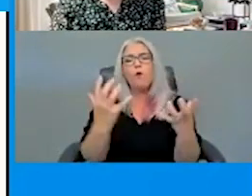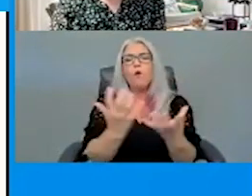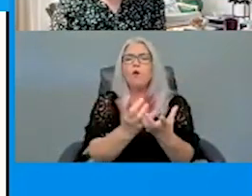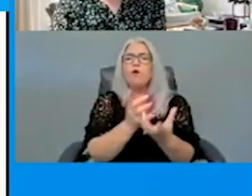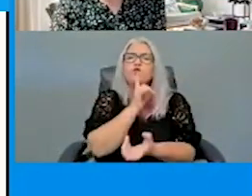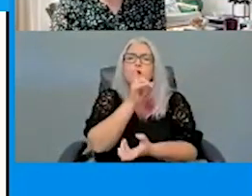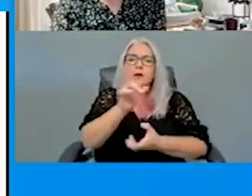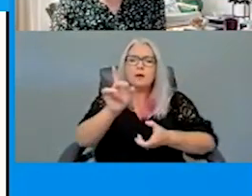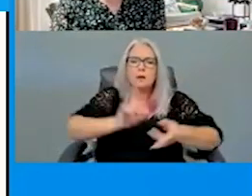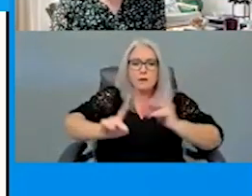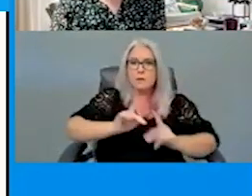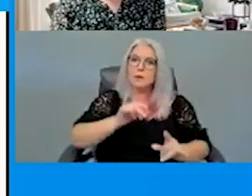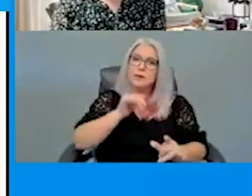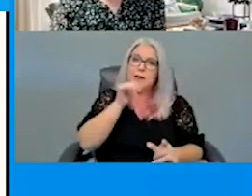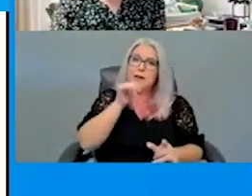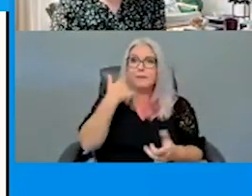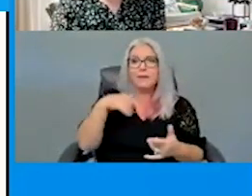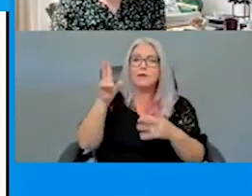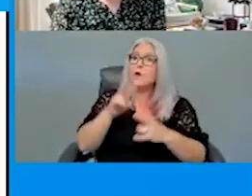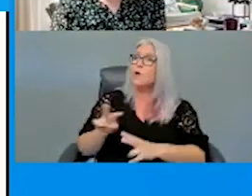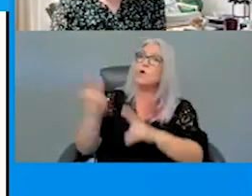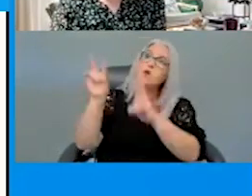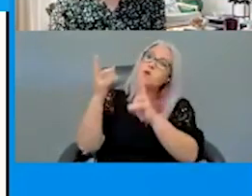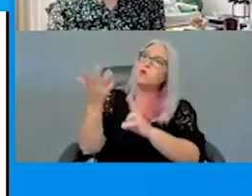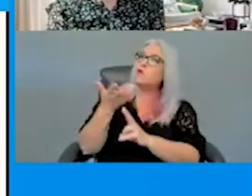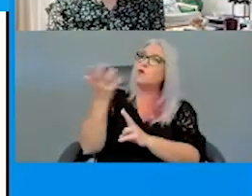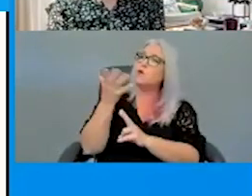these inspirational or always positive people.